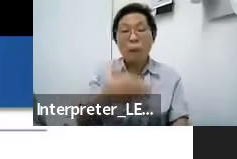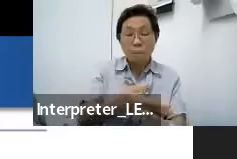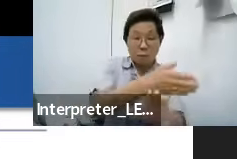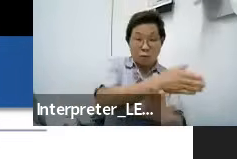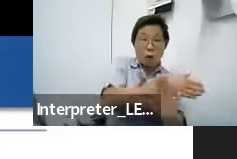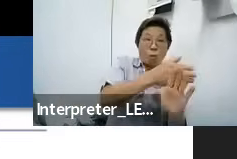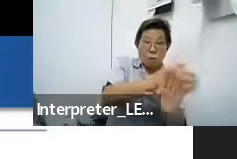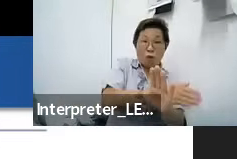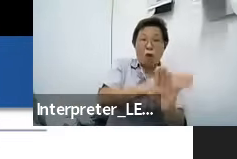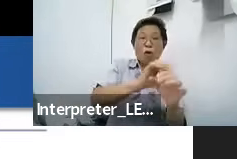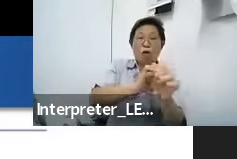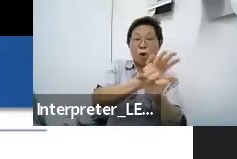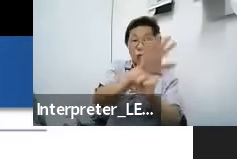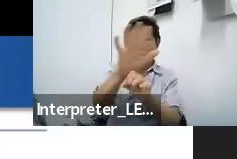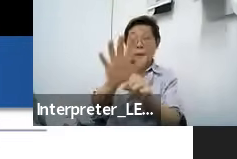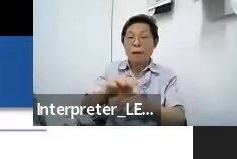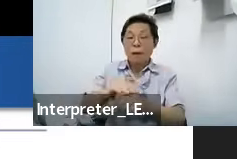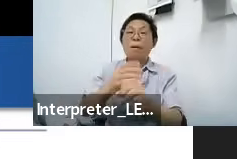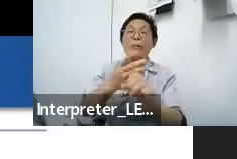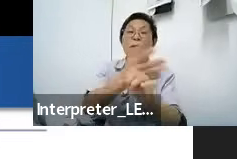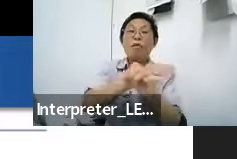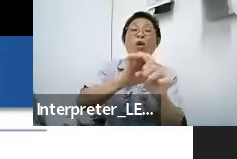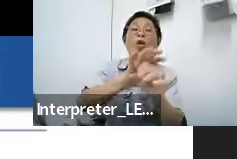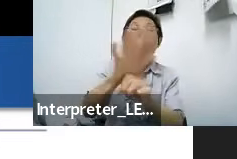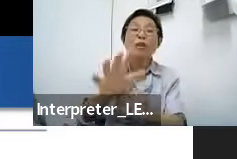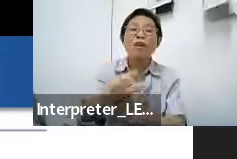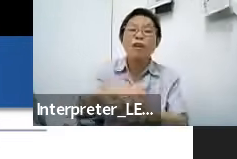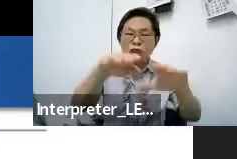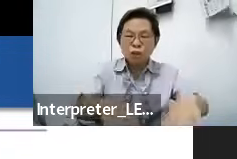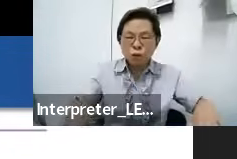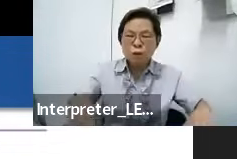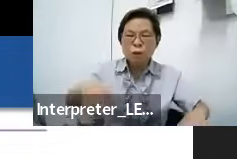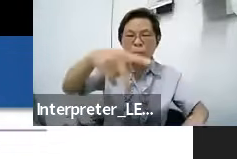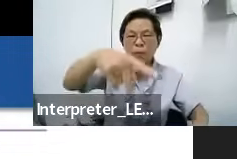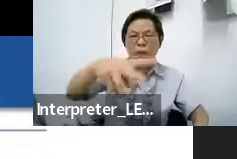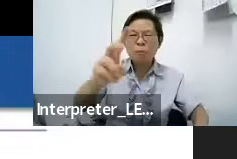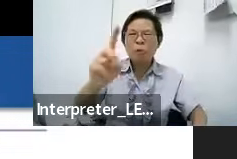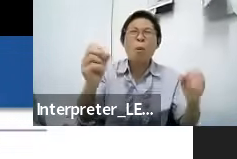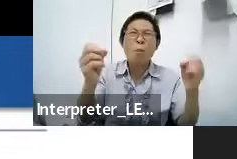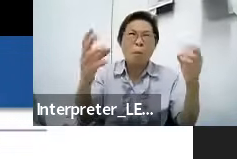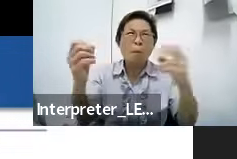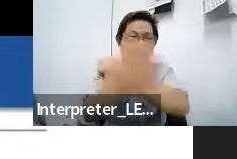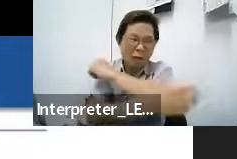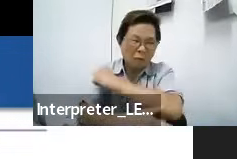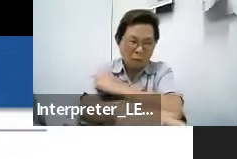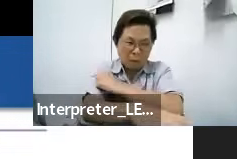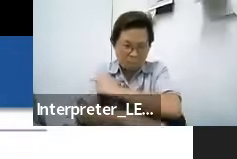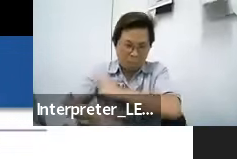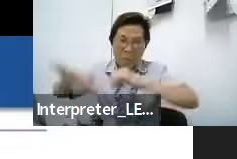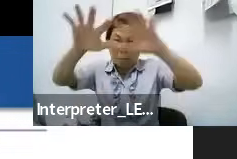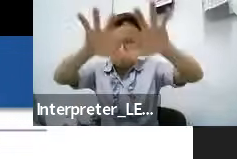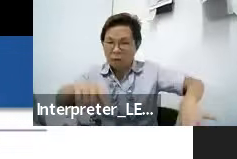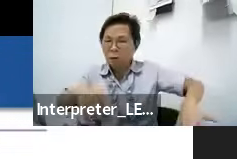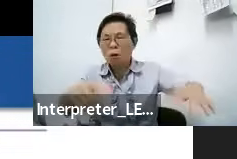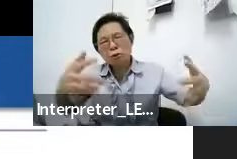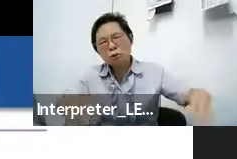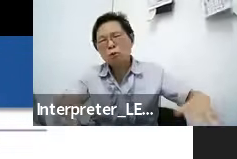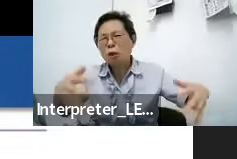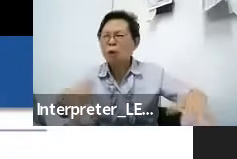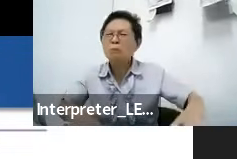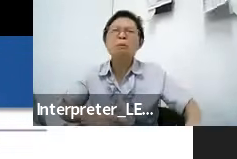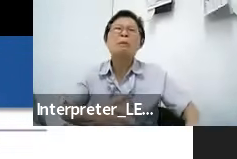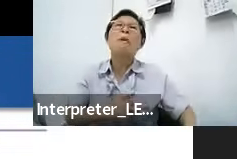COVID pandemic, children with disabilities in a majority of countries in the region were already